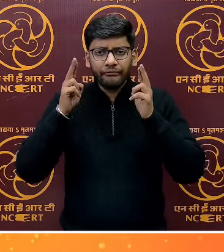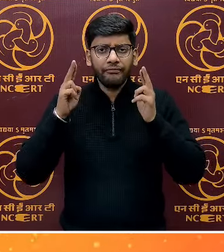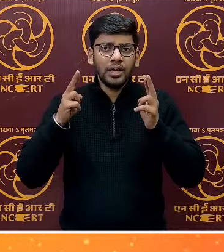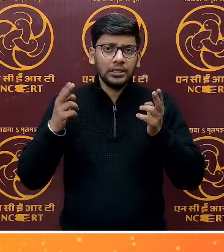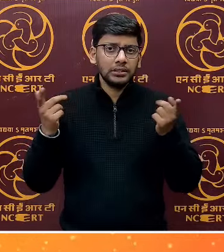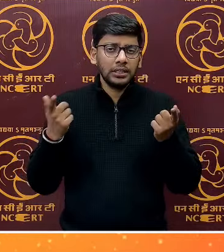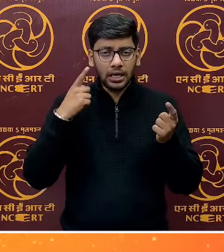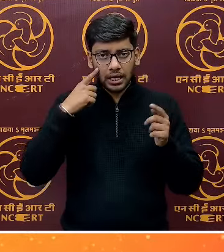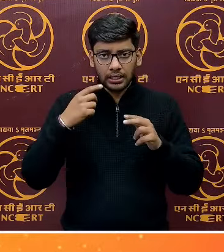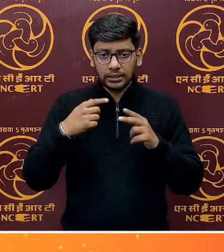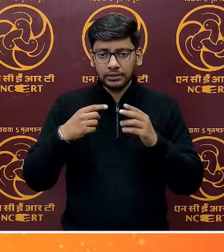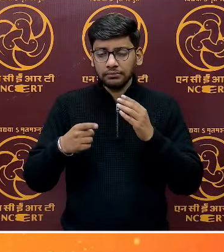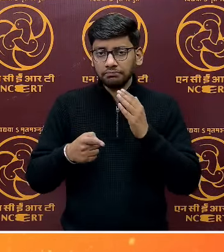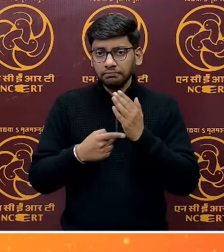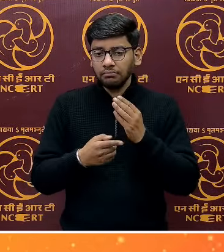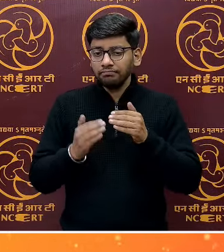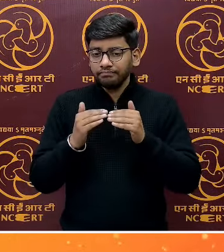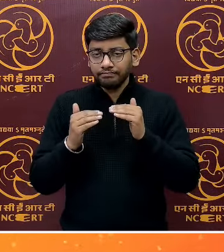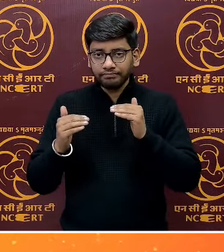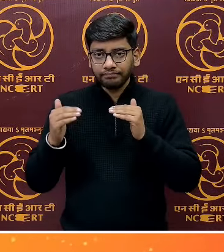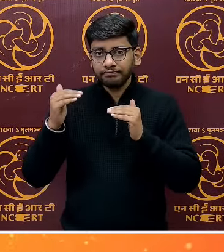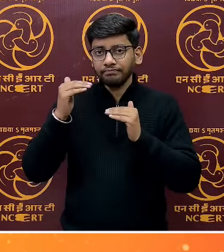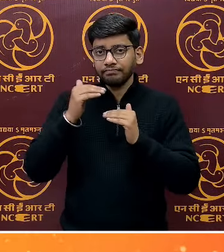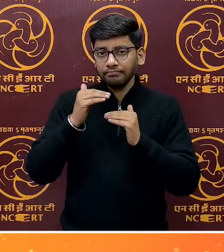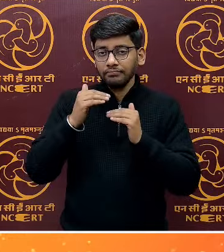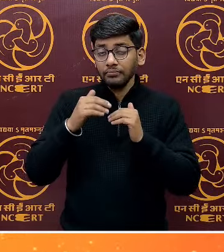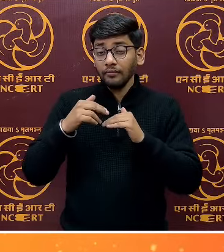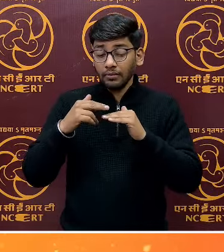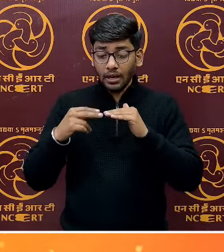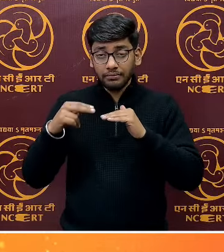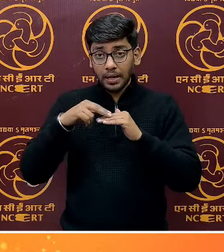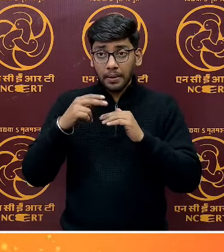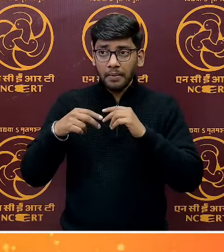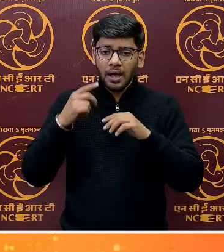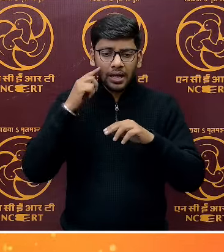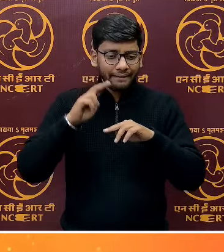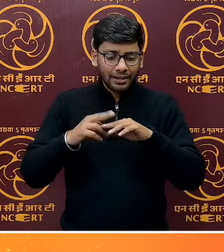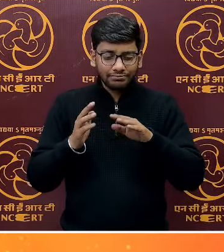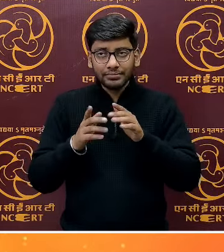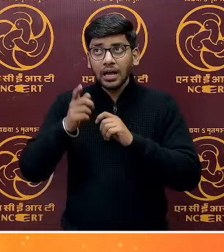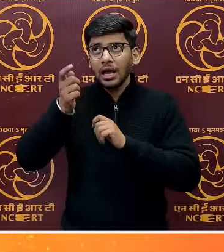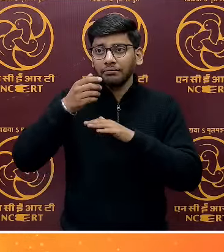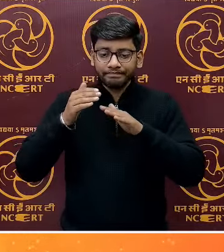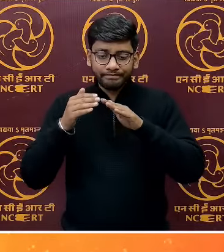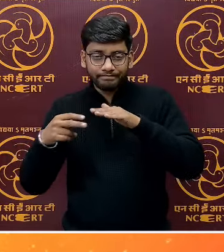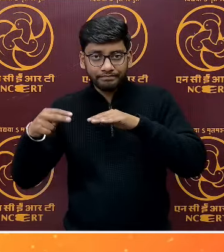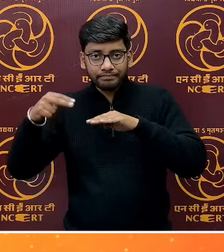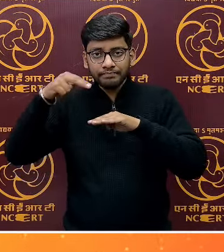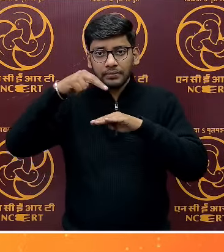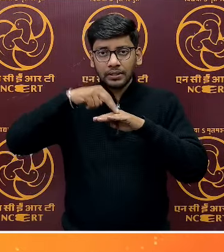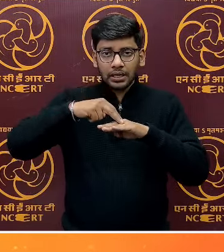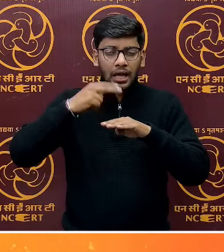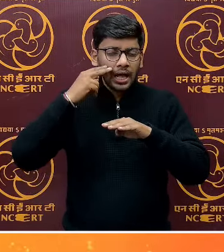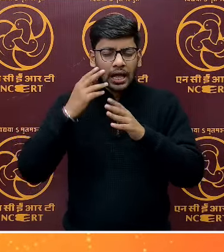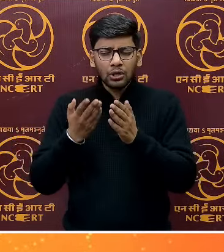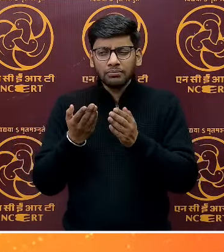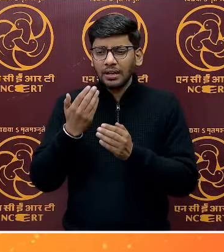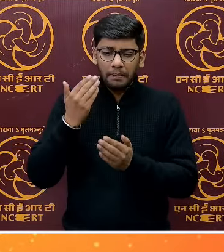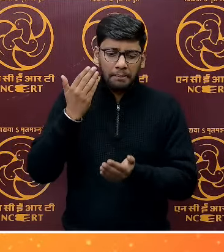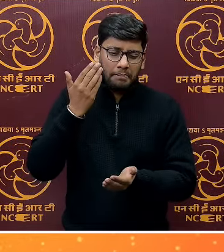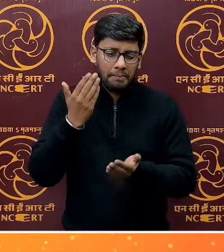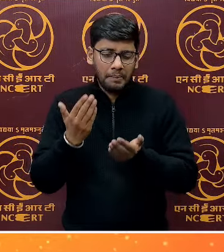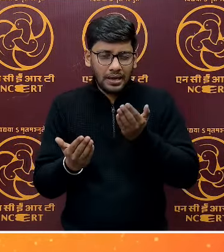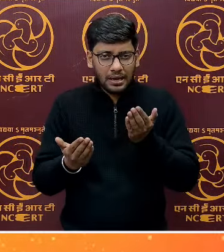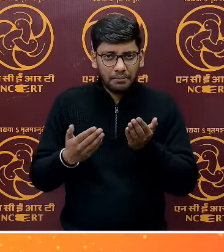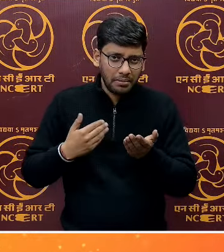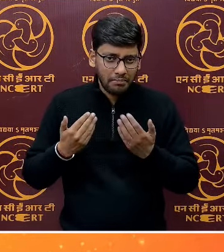air, I would climb on a kite and sail up there. The desire to be small. And also look at the